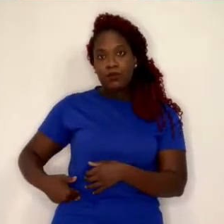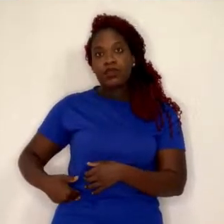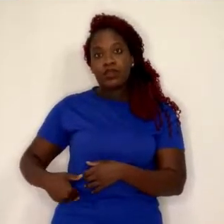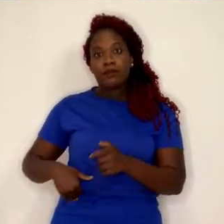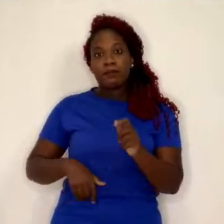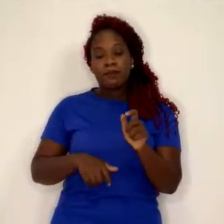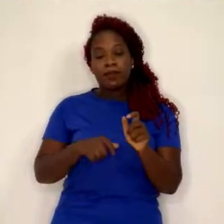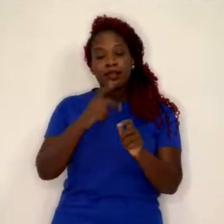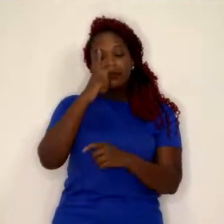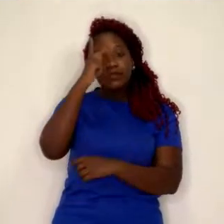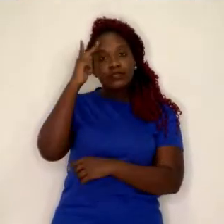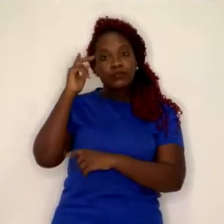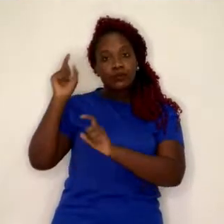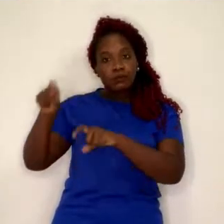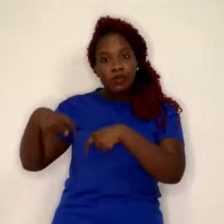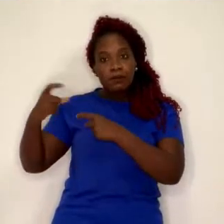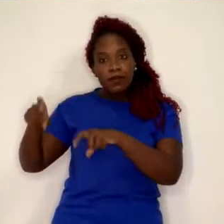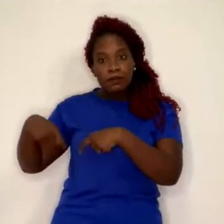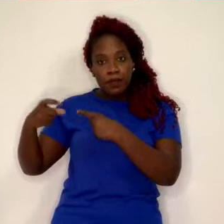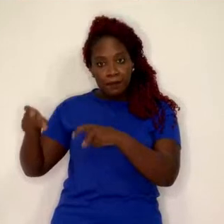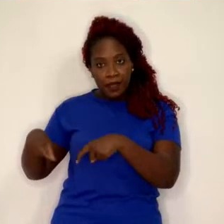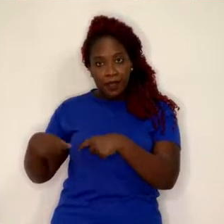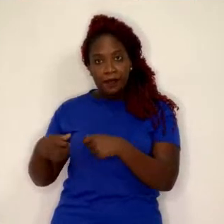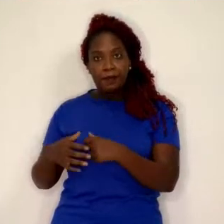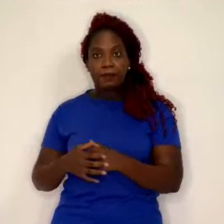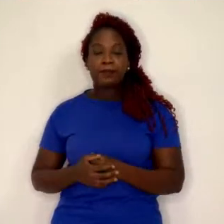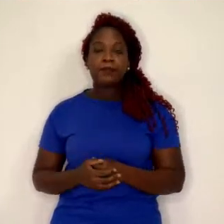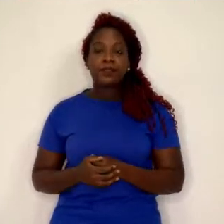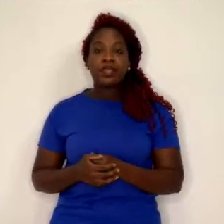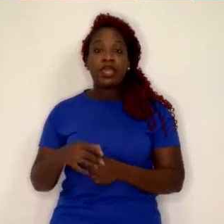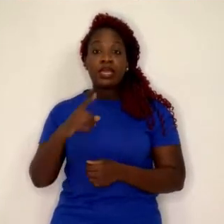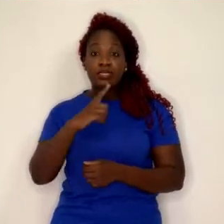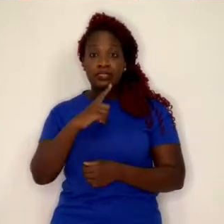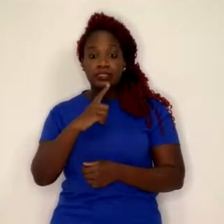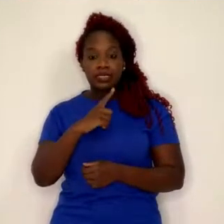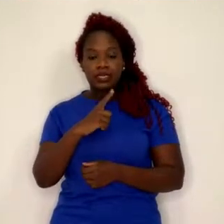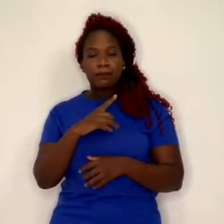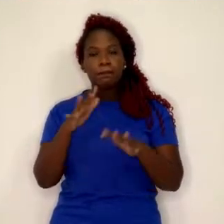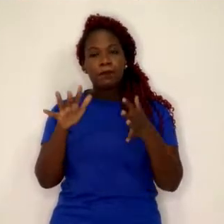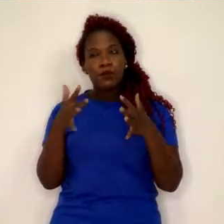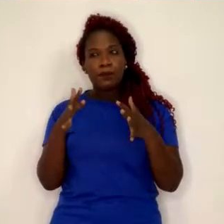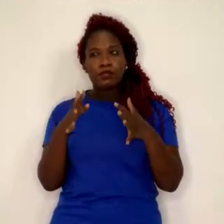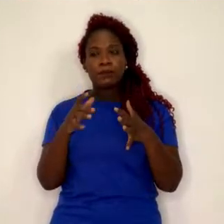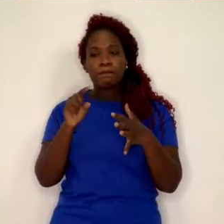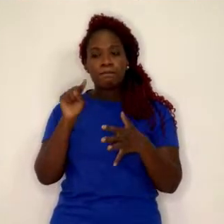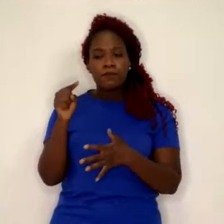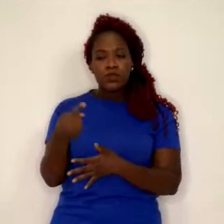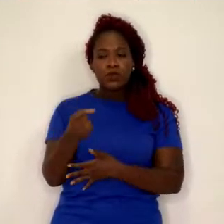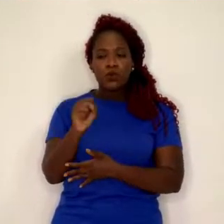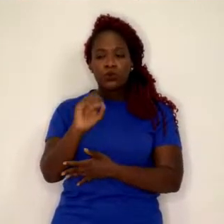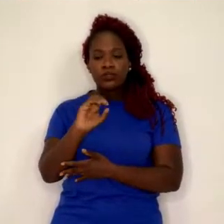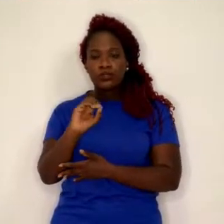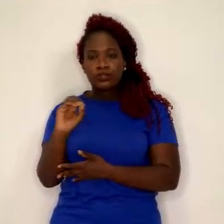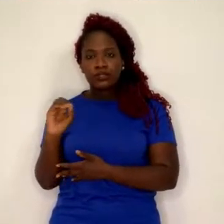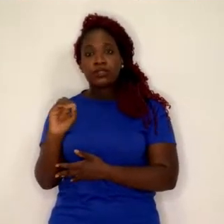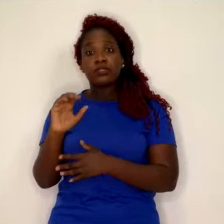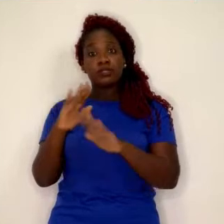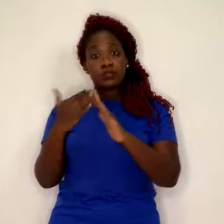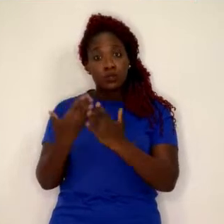for public schools for people who live in the country. And now we have